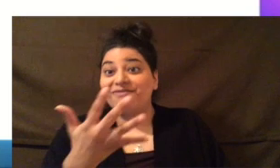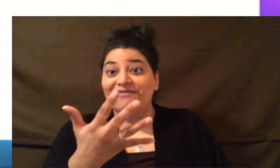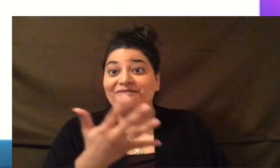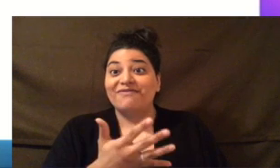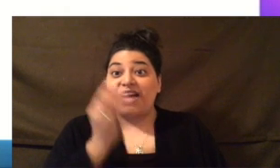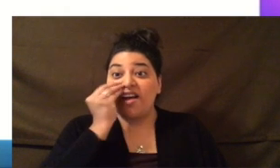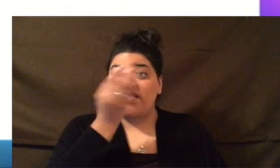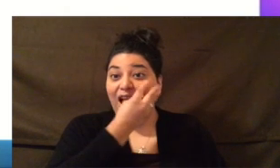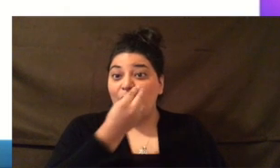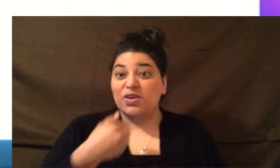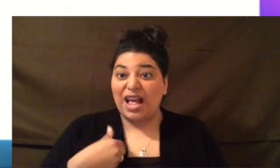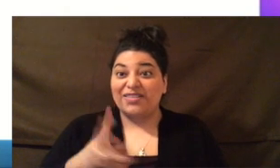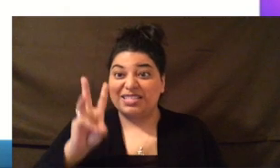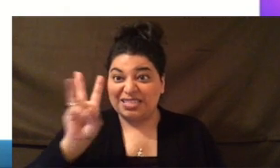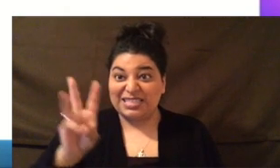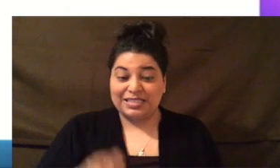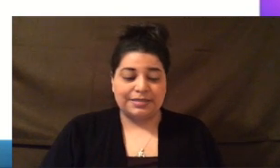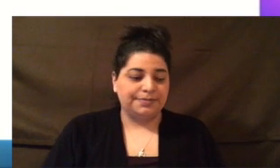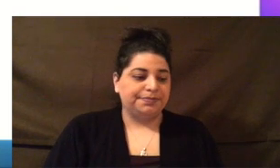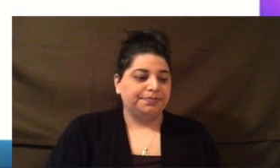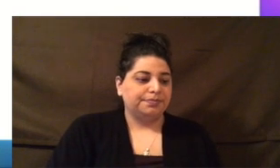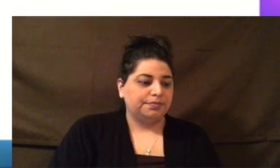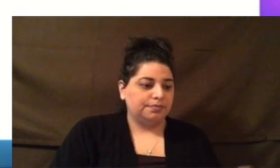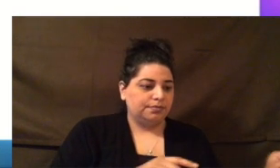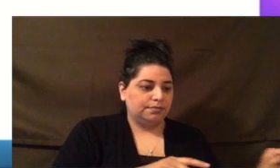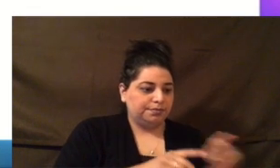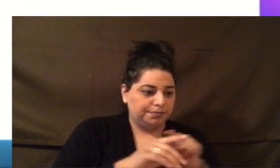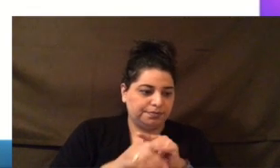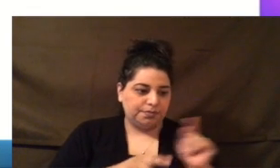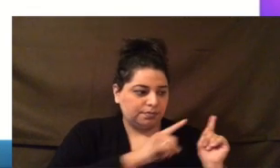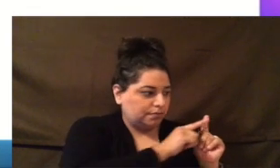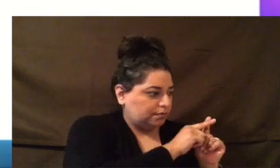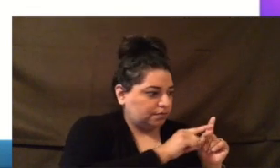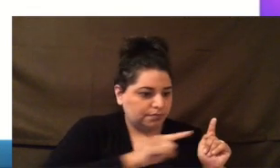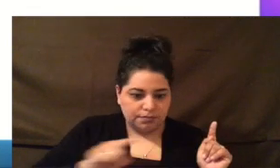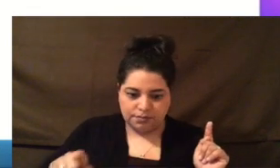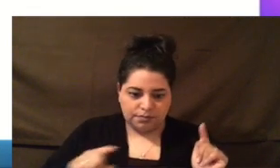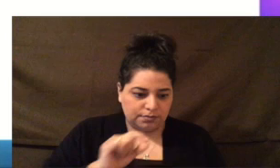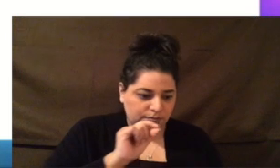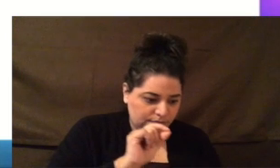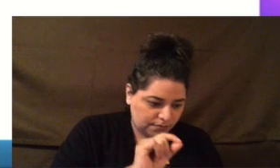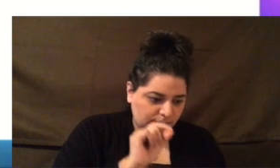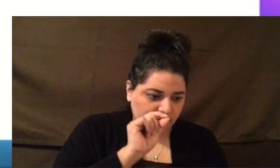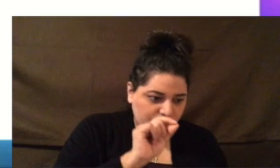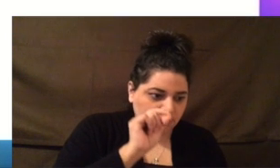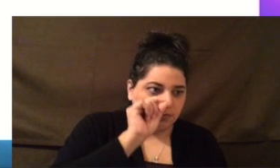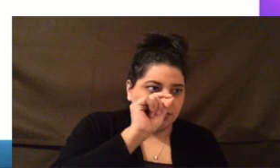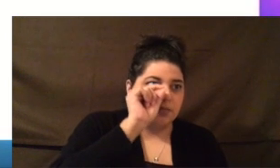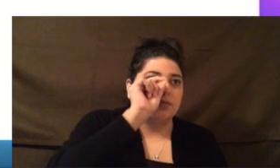3, 4, 5. We're going to go ahead and take that number and we are going to transfer it to our dot plot.